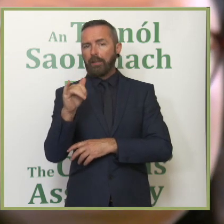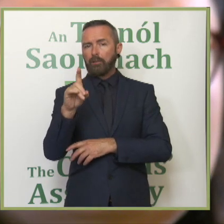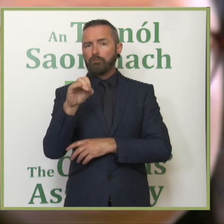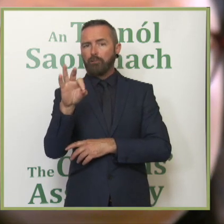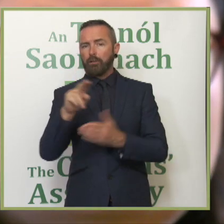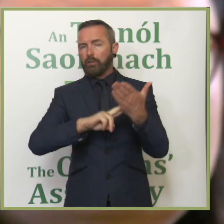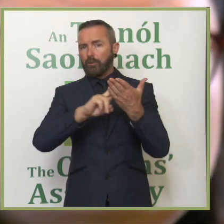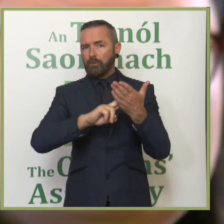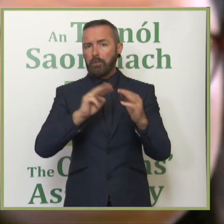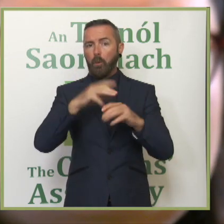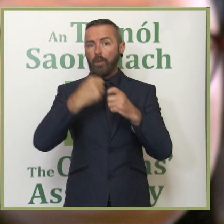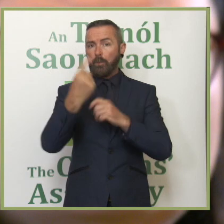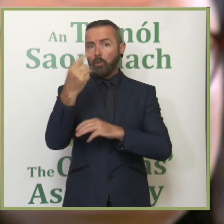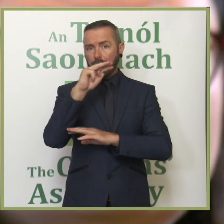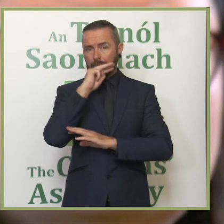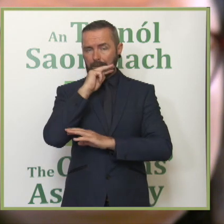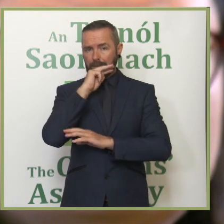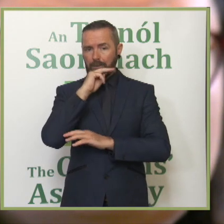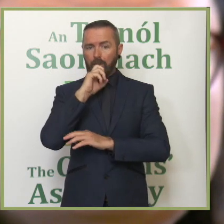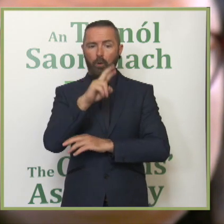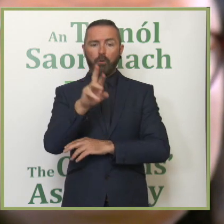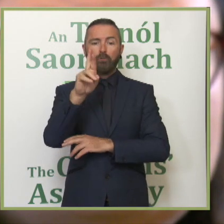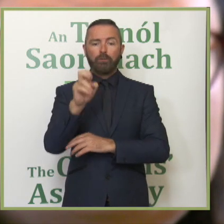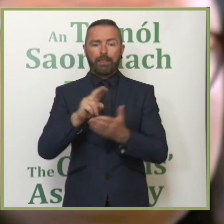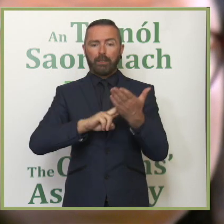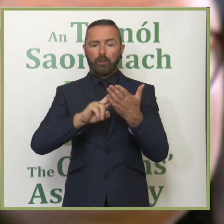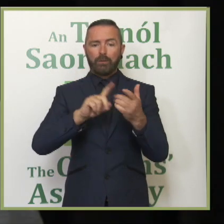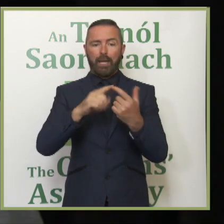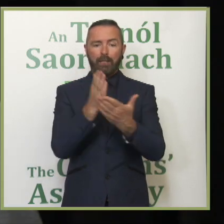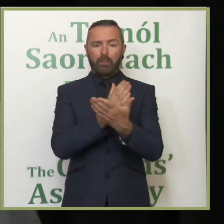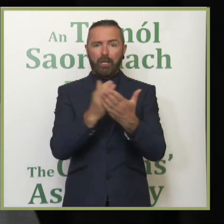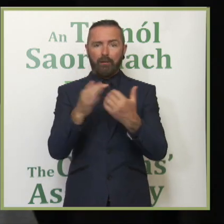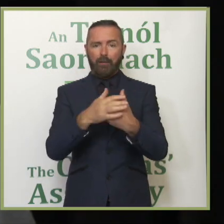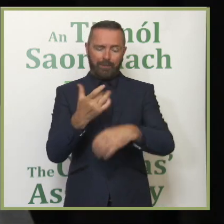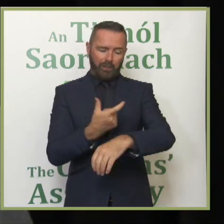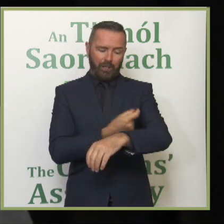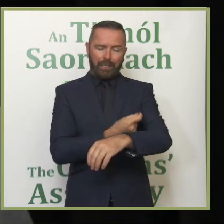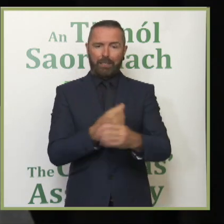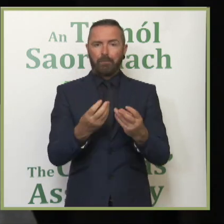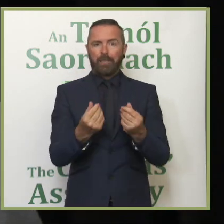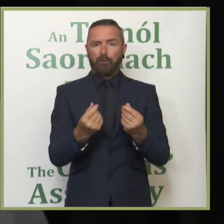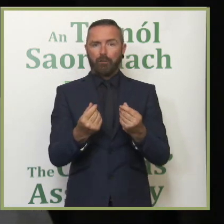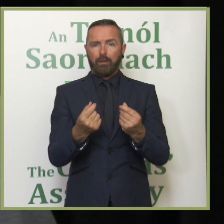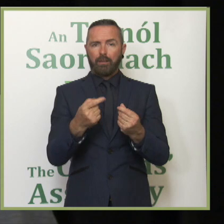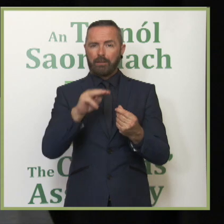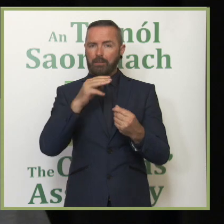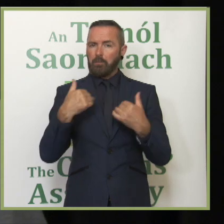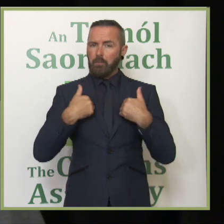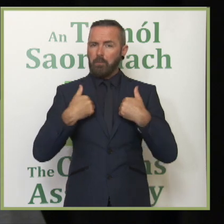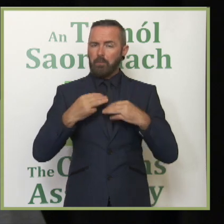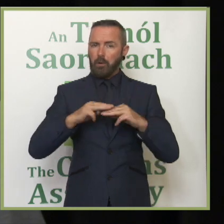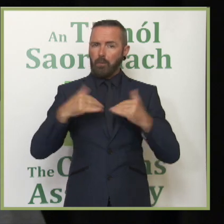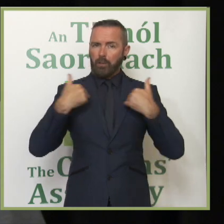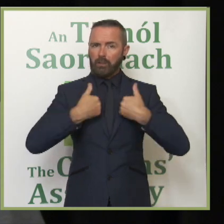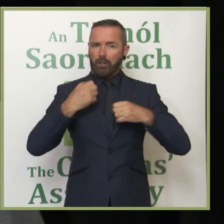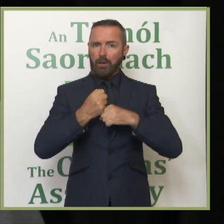same time, or the reuse or sharing of injecting material. And this brings concern around the transmission of bloodborne viruses.